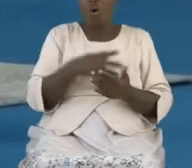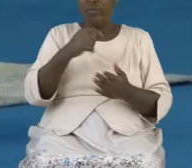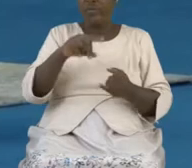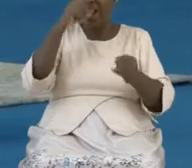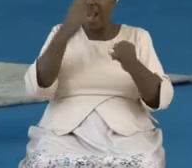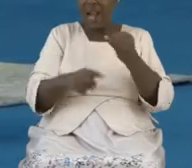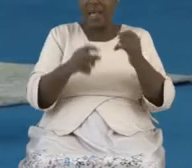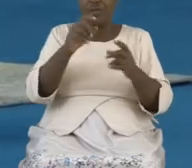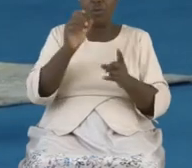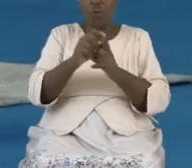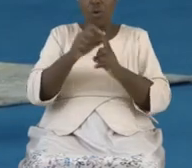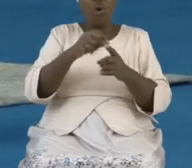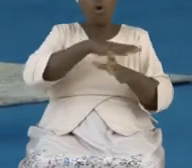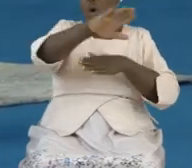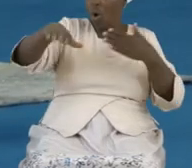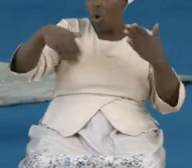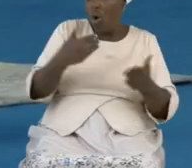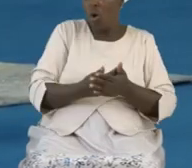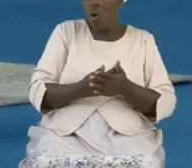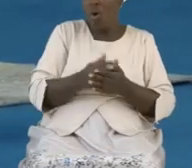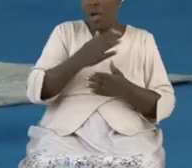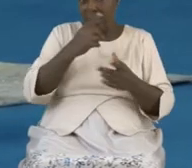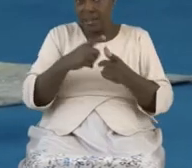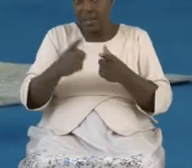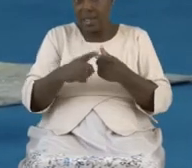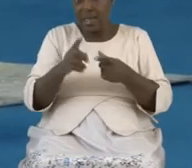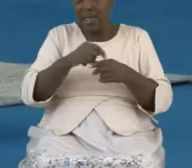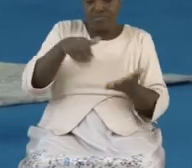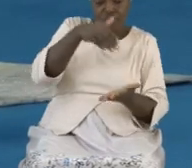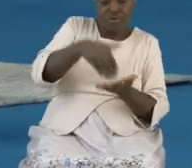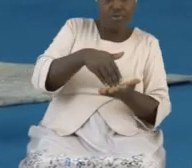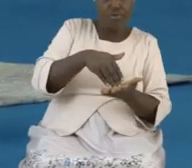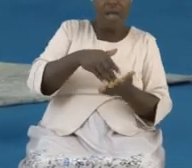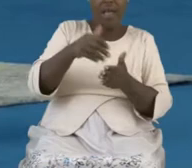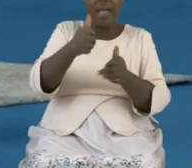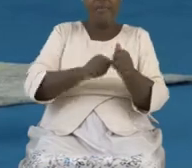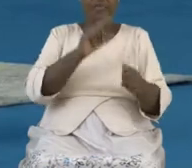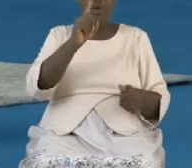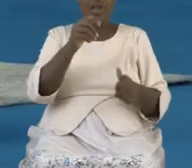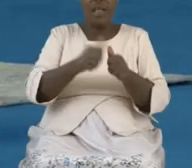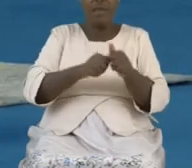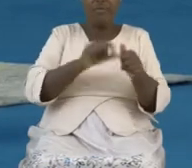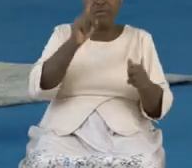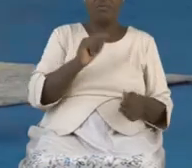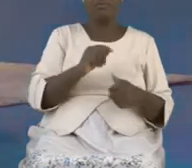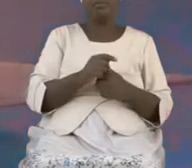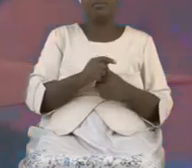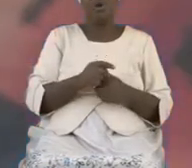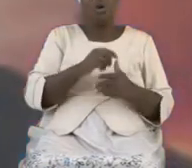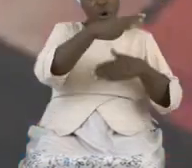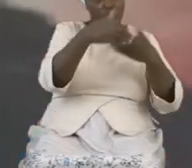all. And then in the middle, everyone. Everyone. All of